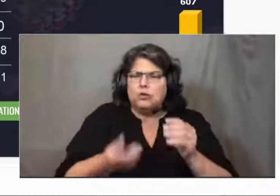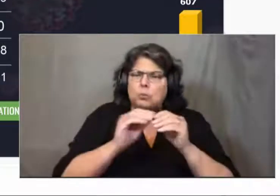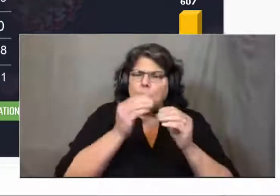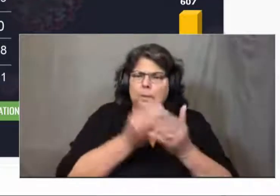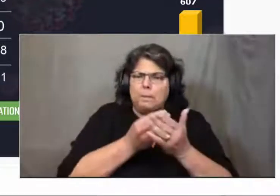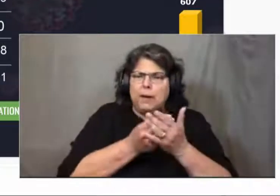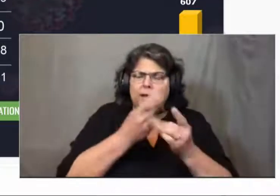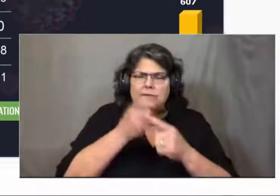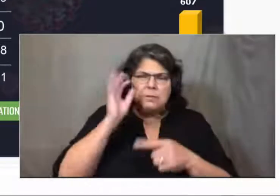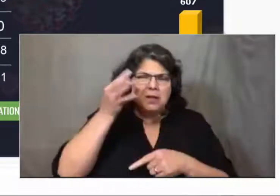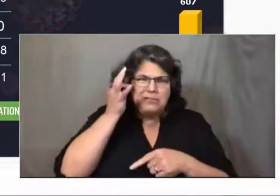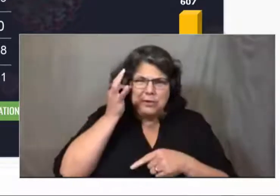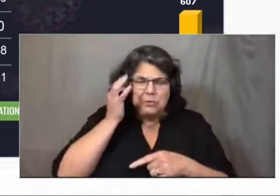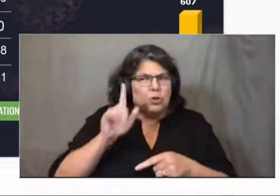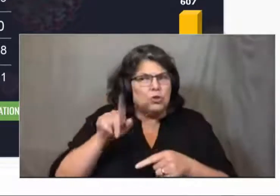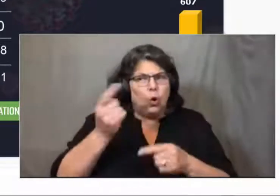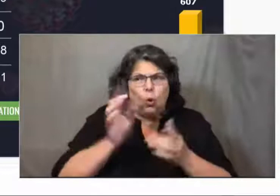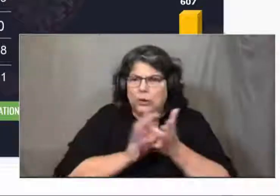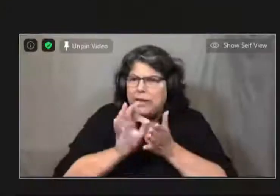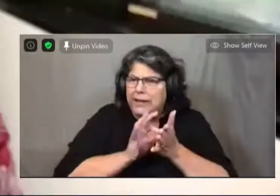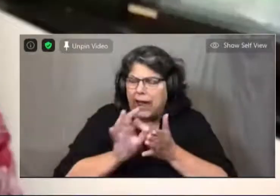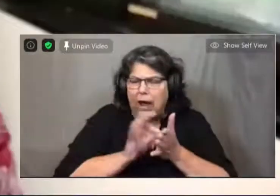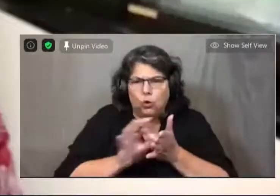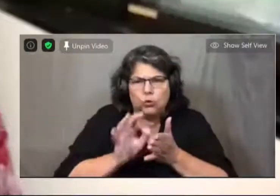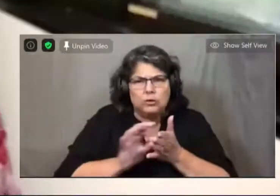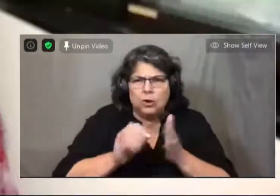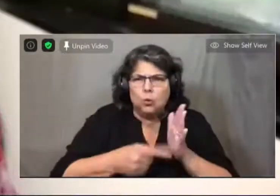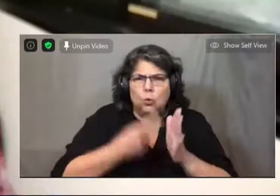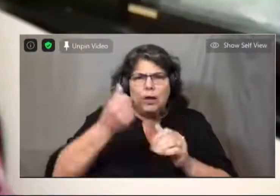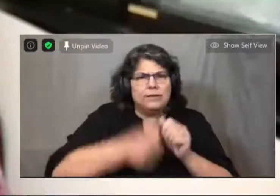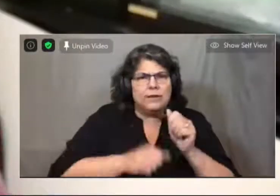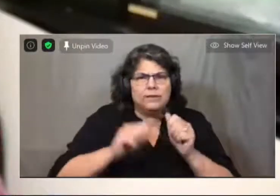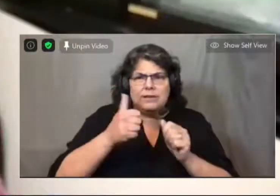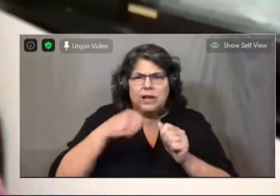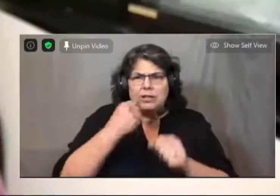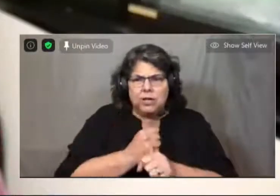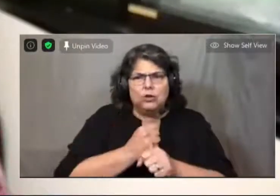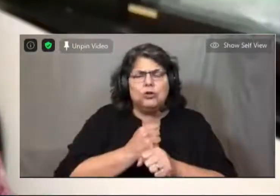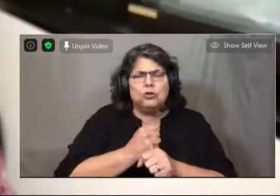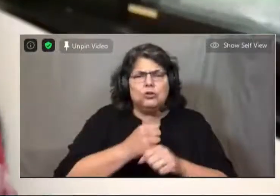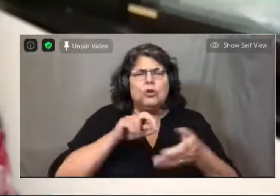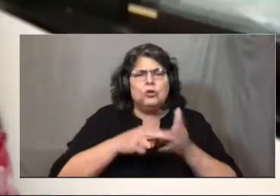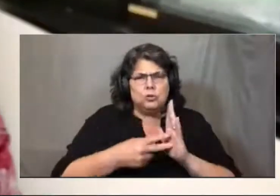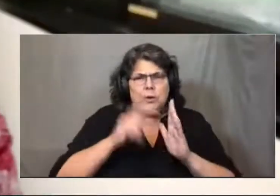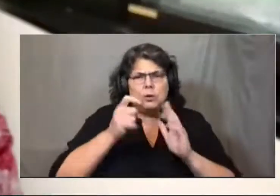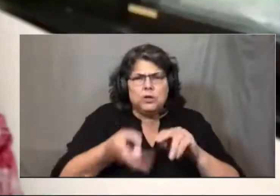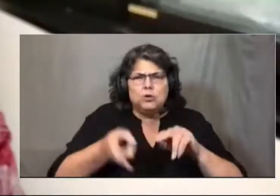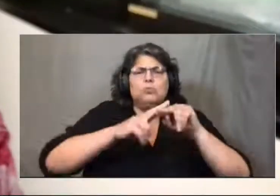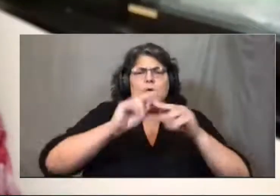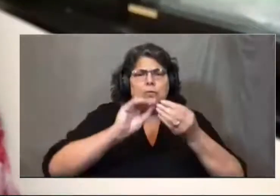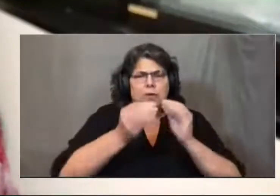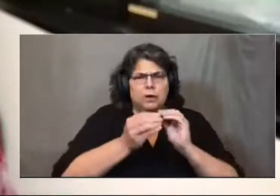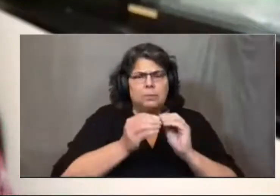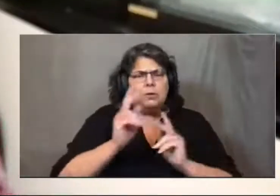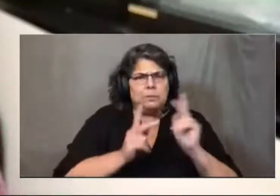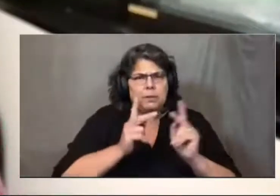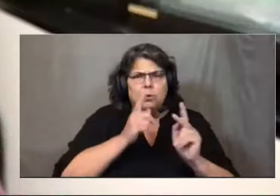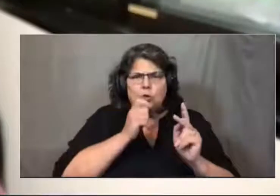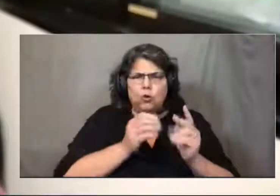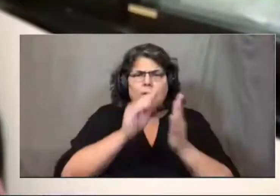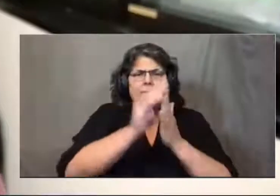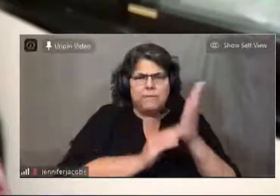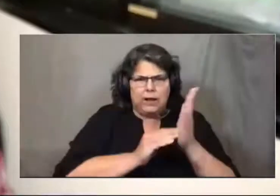only happens once in 10 years, and we've got to improve the numbers of people who fill the census out. I'll move on to the fires